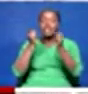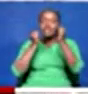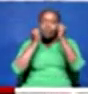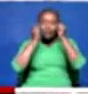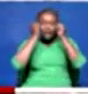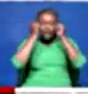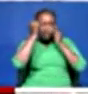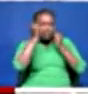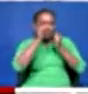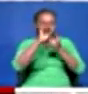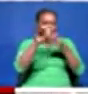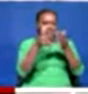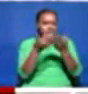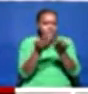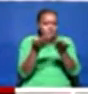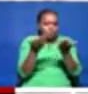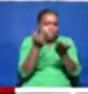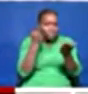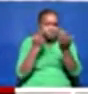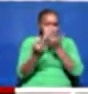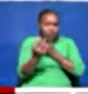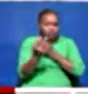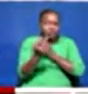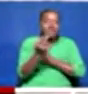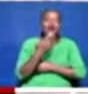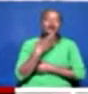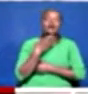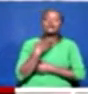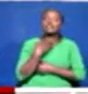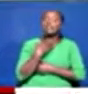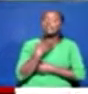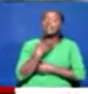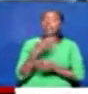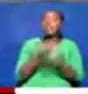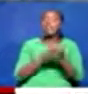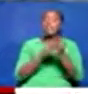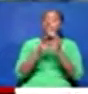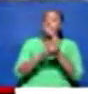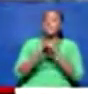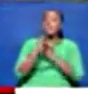reaches where the vision and desires of the leadership is.